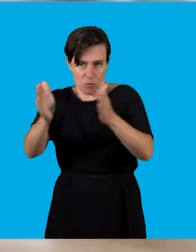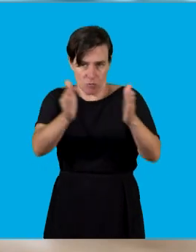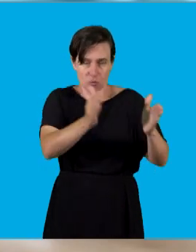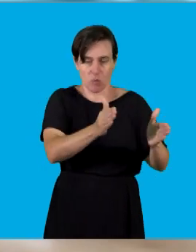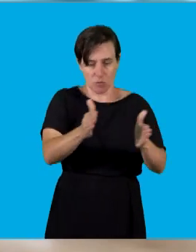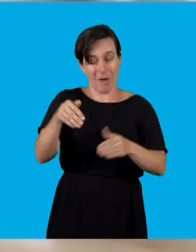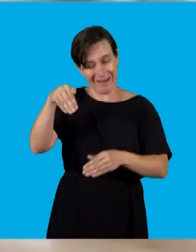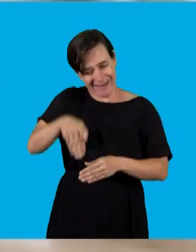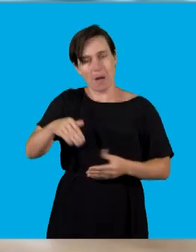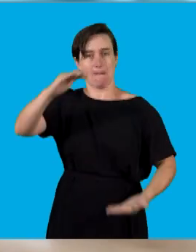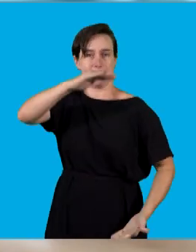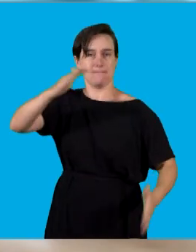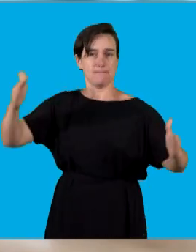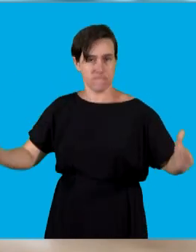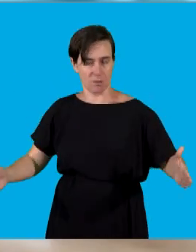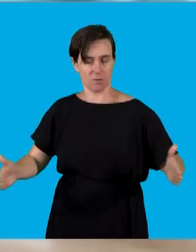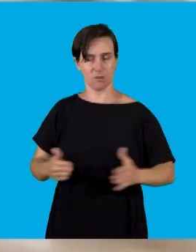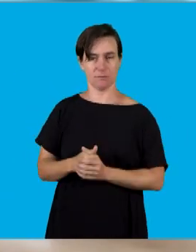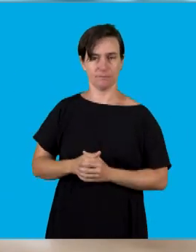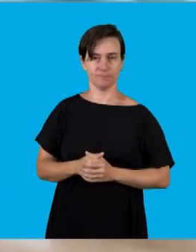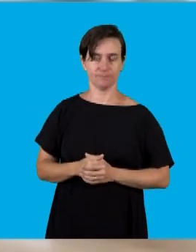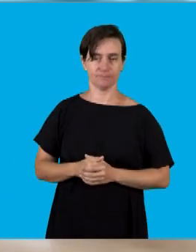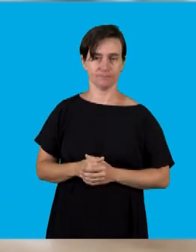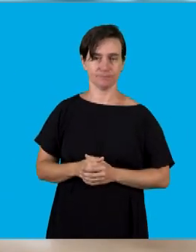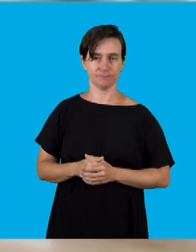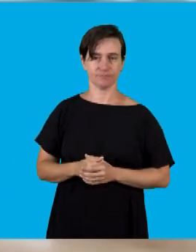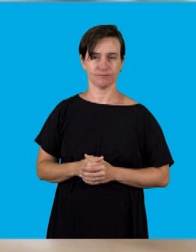of packaging for the product that they are going to sell.